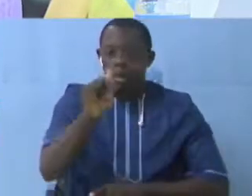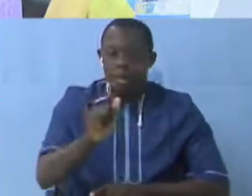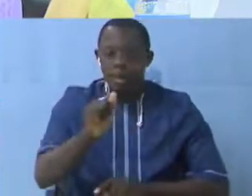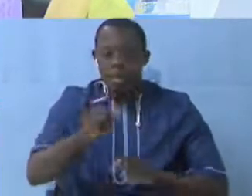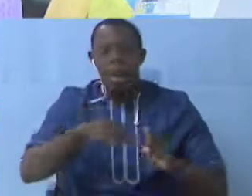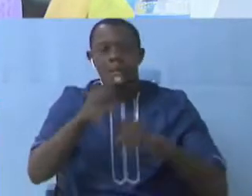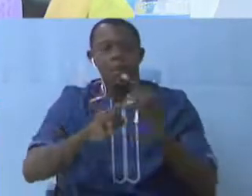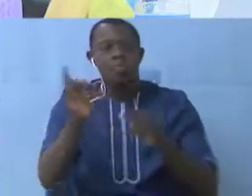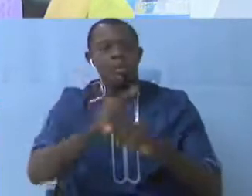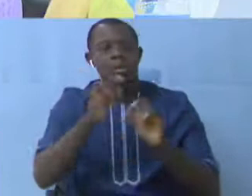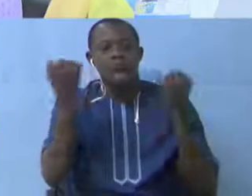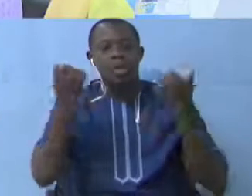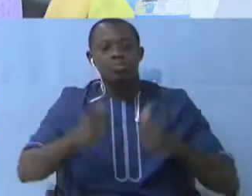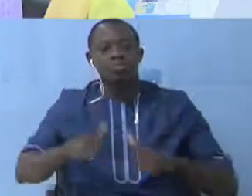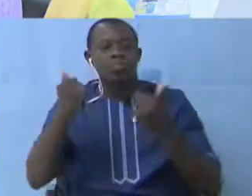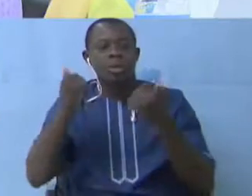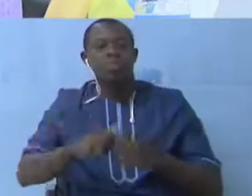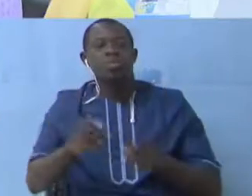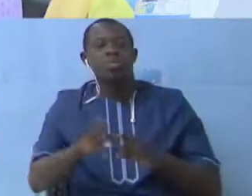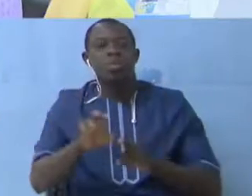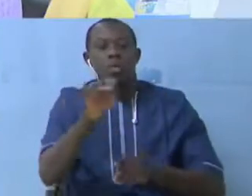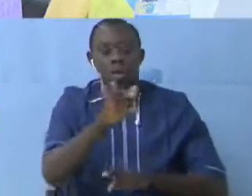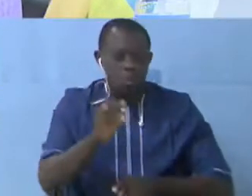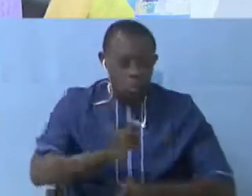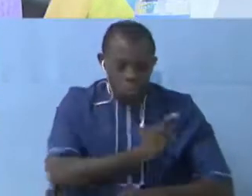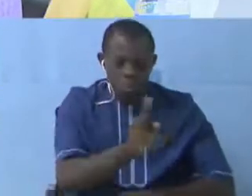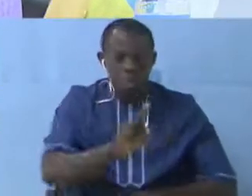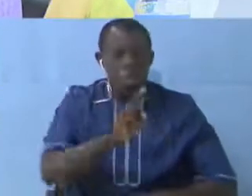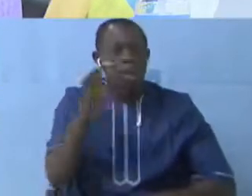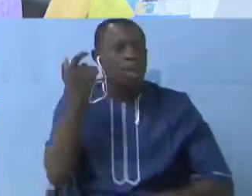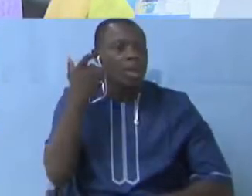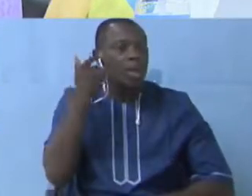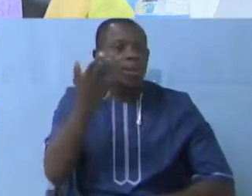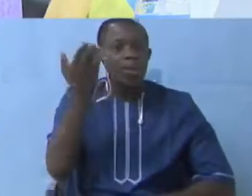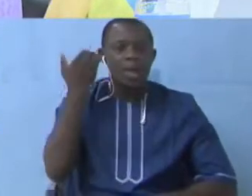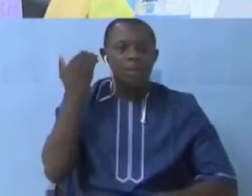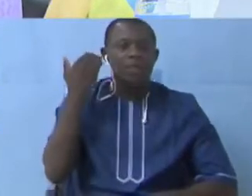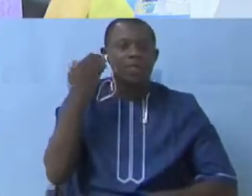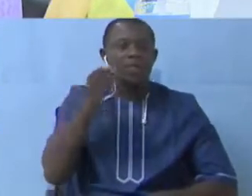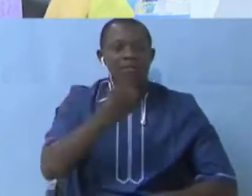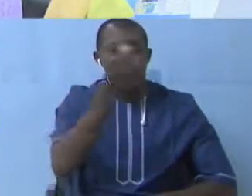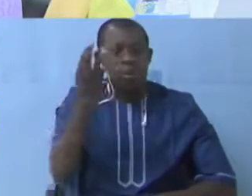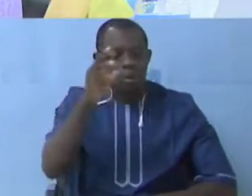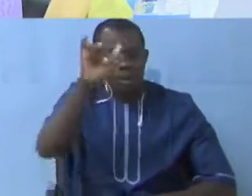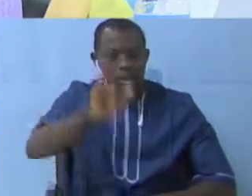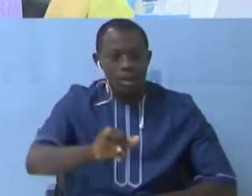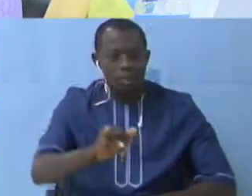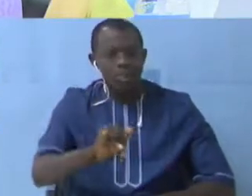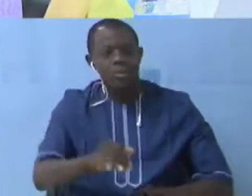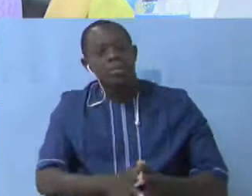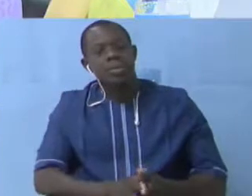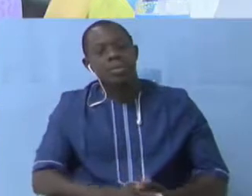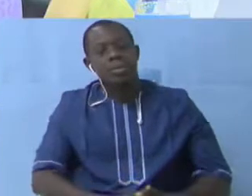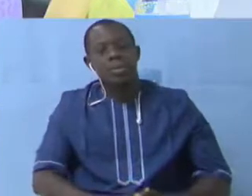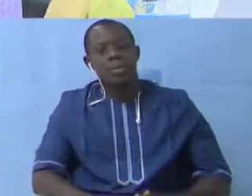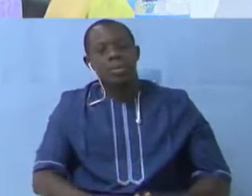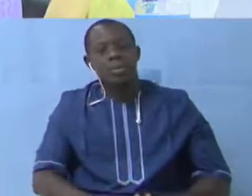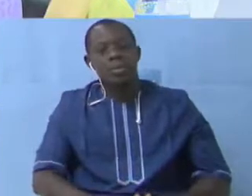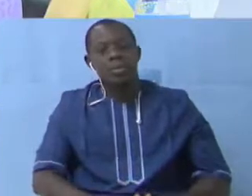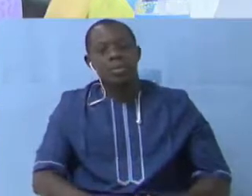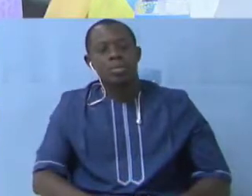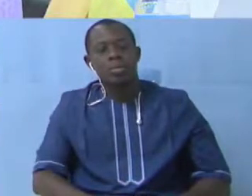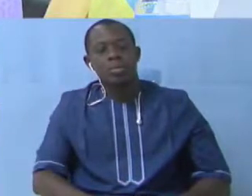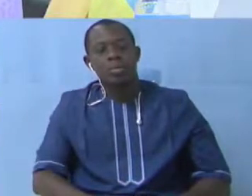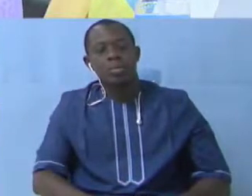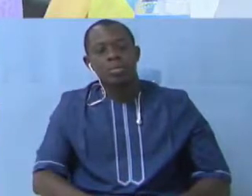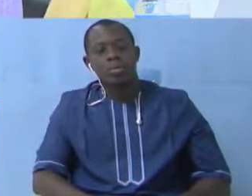that we've been hearing over the past few years. Ak ci li nga xam ne nii feeñal li nga xam ne nii am na ci at yi ñu jox gannaaw. Point to the fact